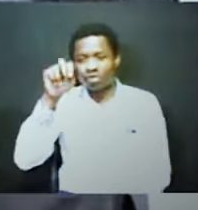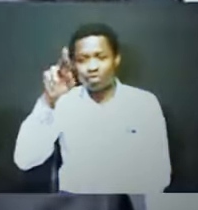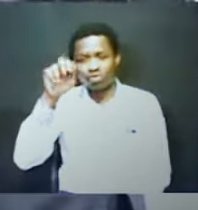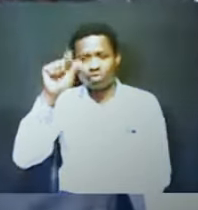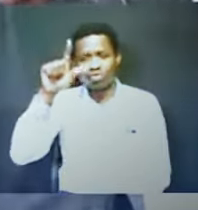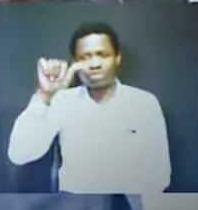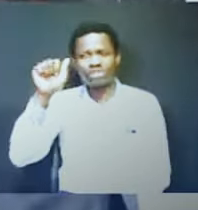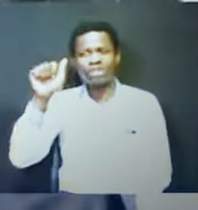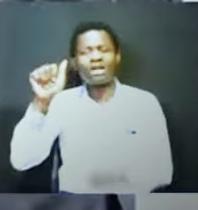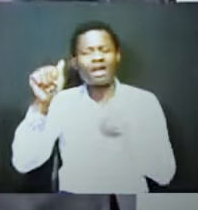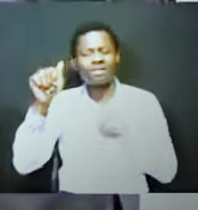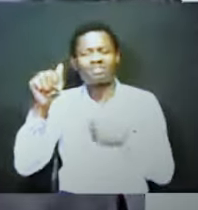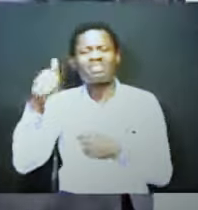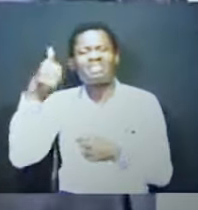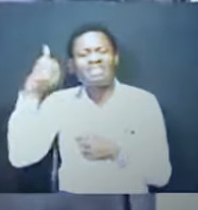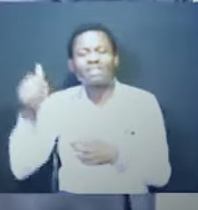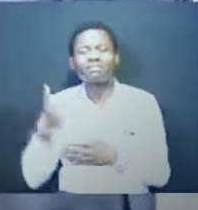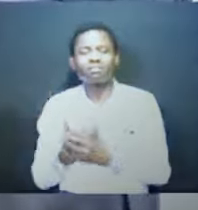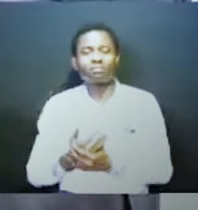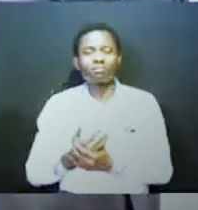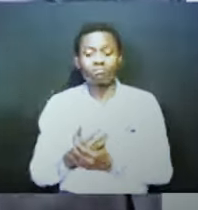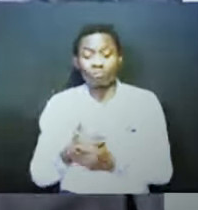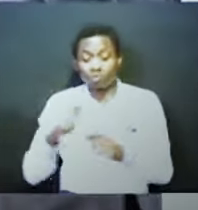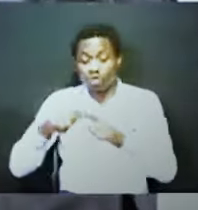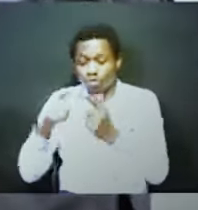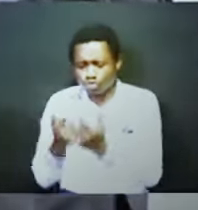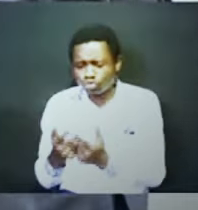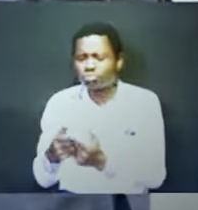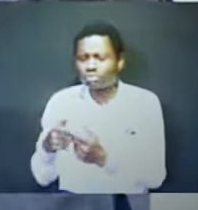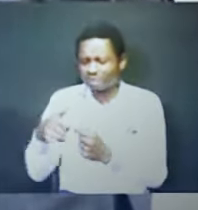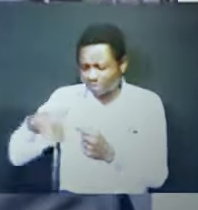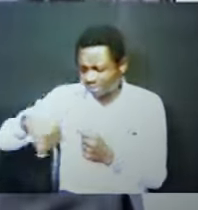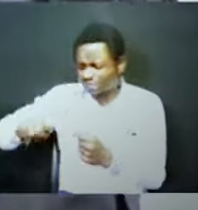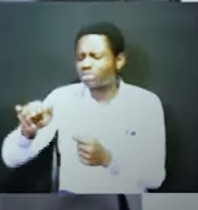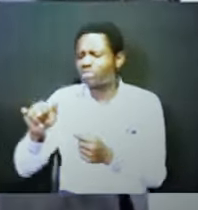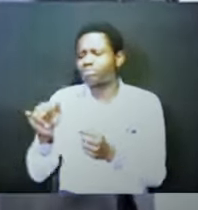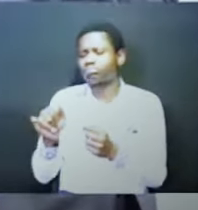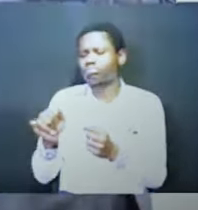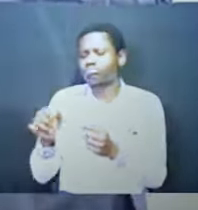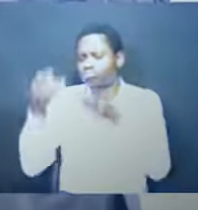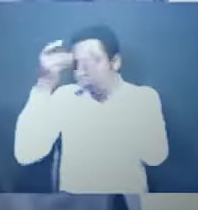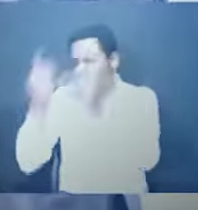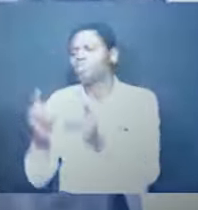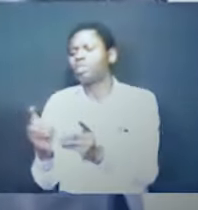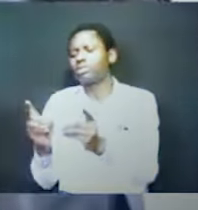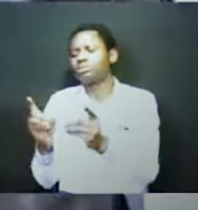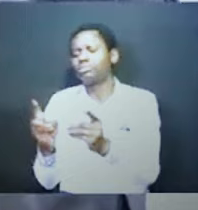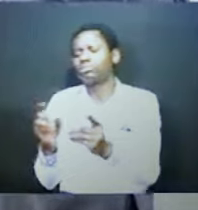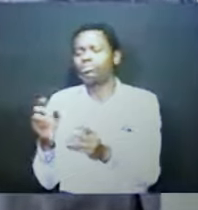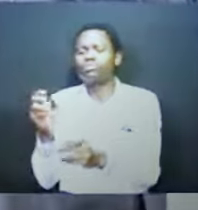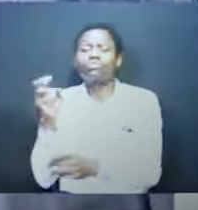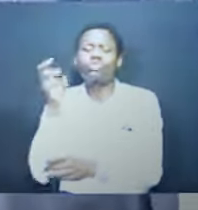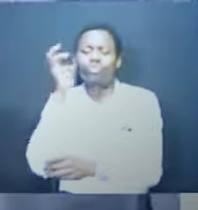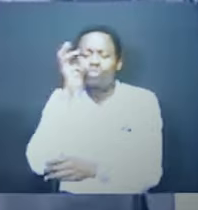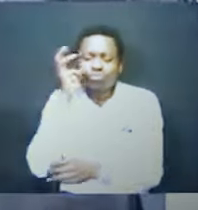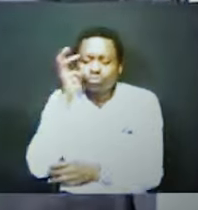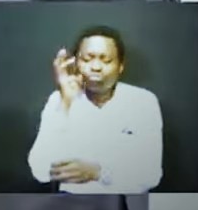actively uphold the ideals of no alcohol, of alcohol